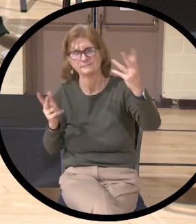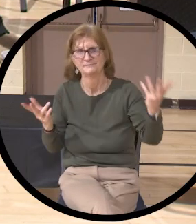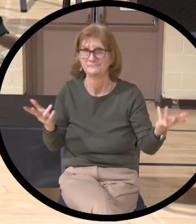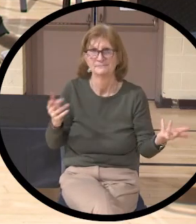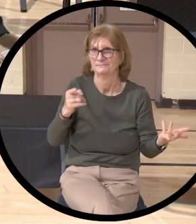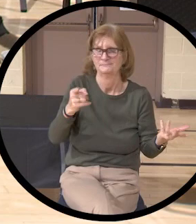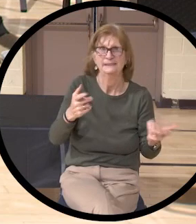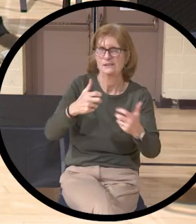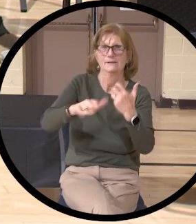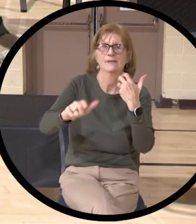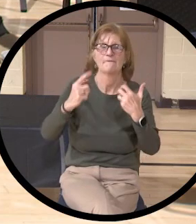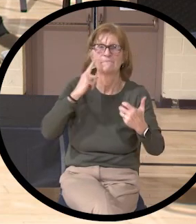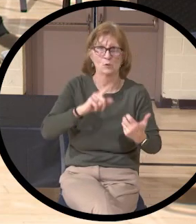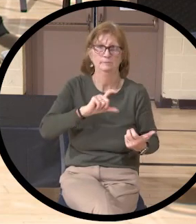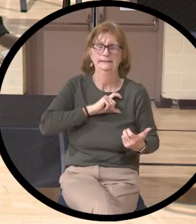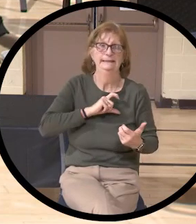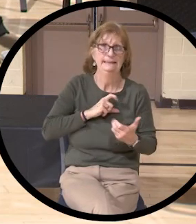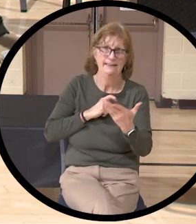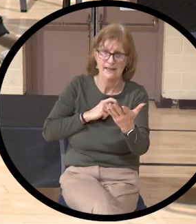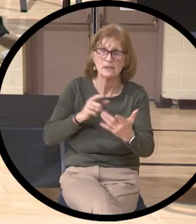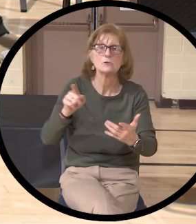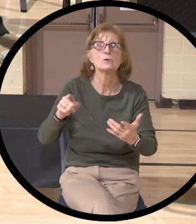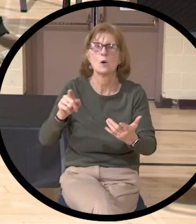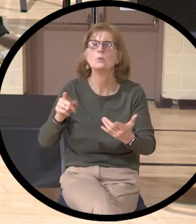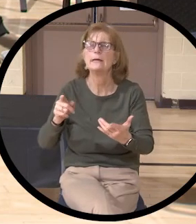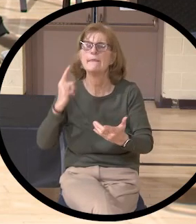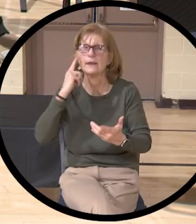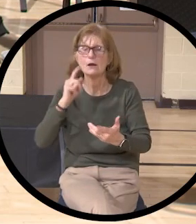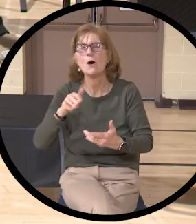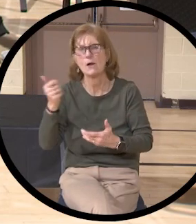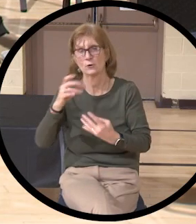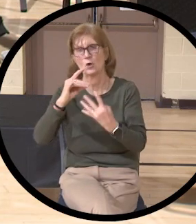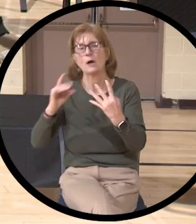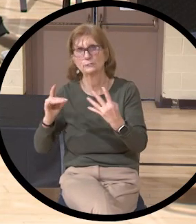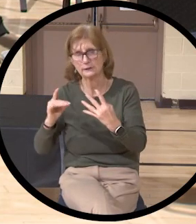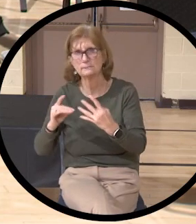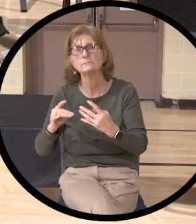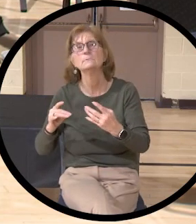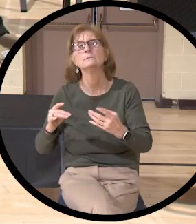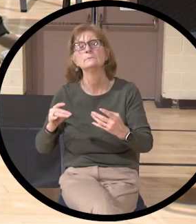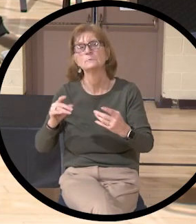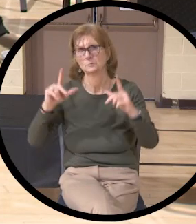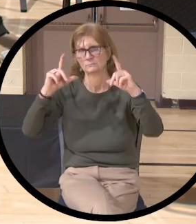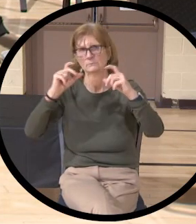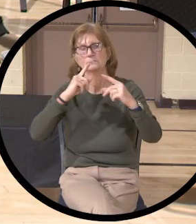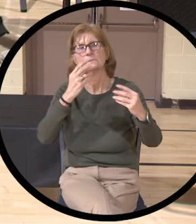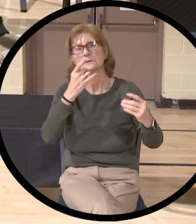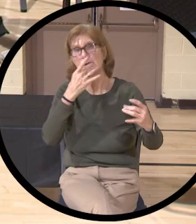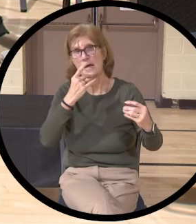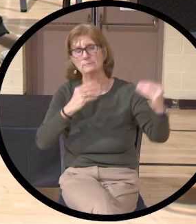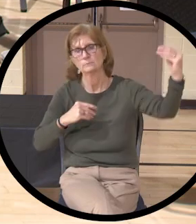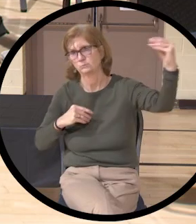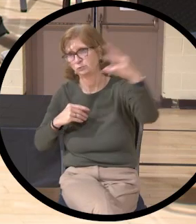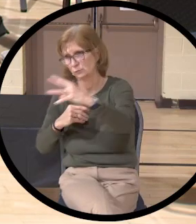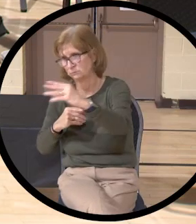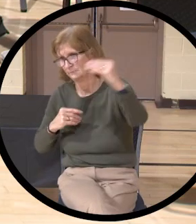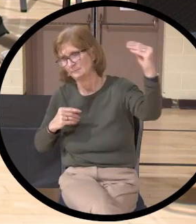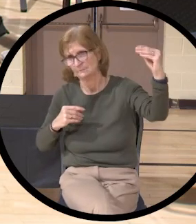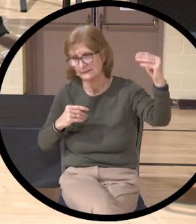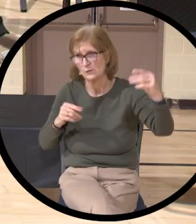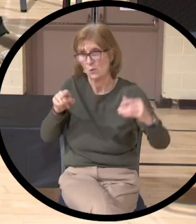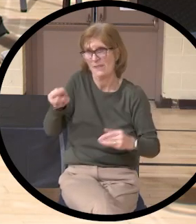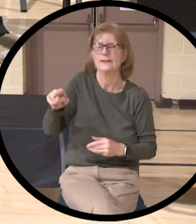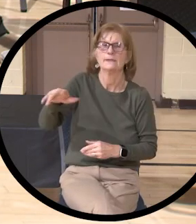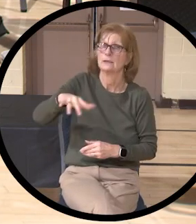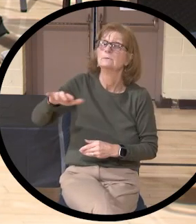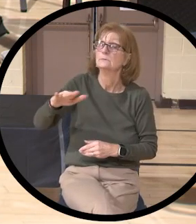design. I will just add, though, that we heard that was a big issue for Stanton onto Negley, which is a big reason we're looking at